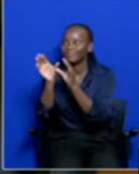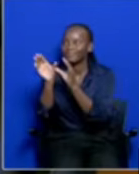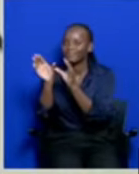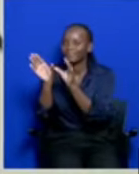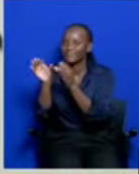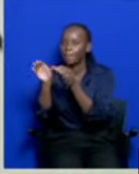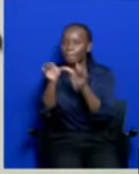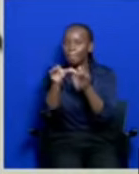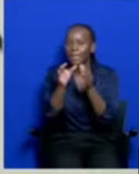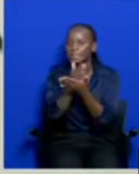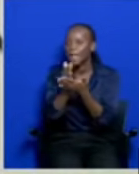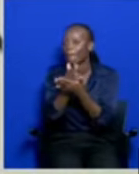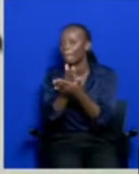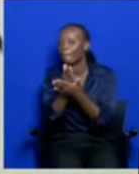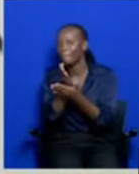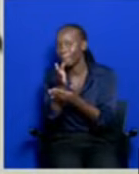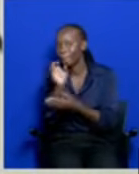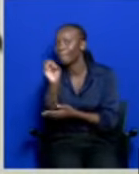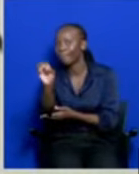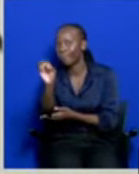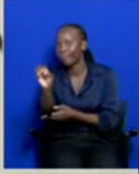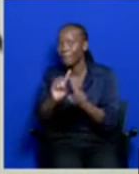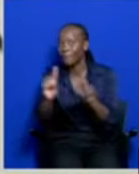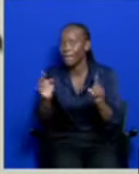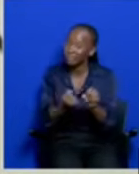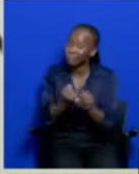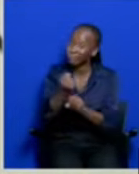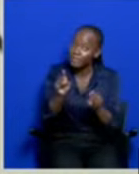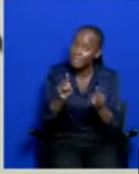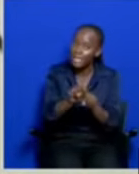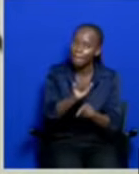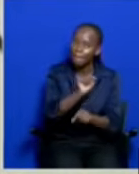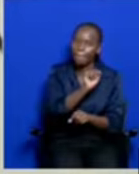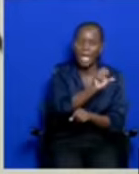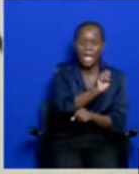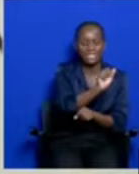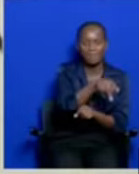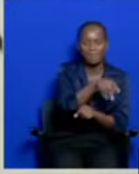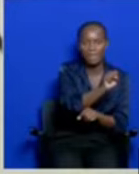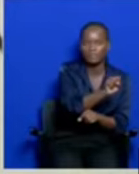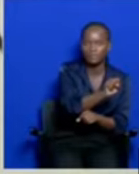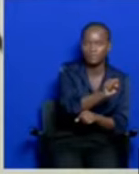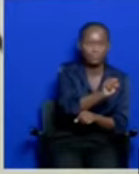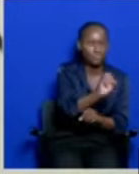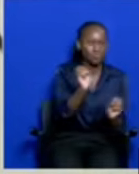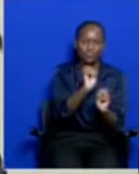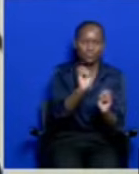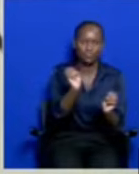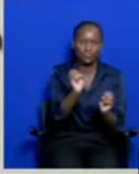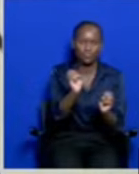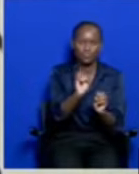the occurrence book, when it finishes, they archive it.